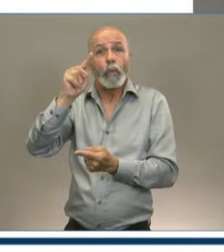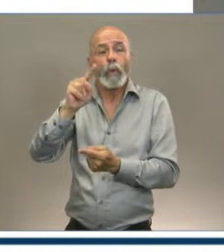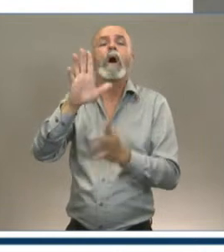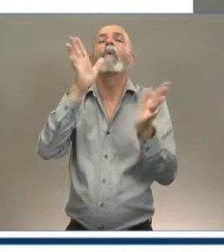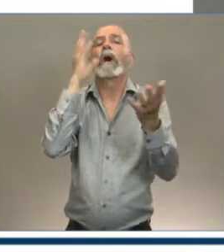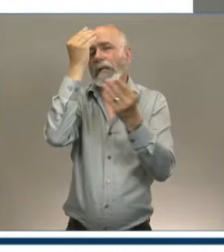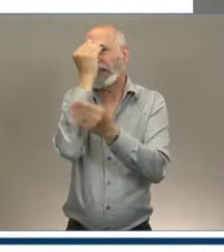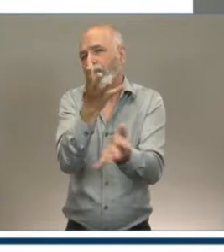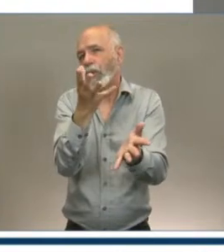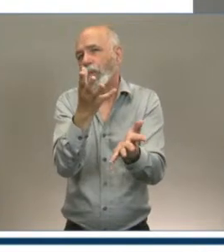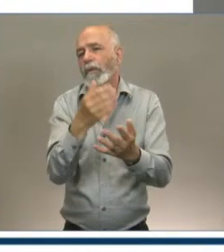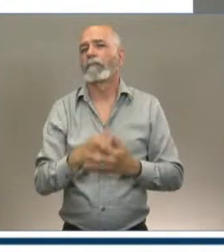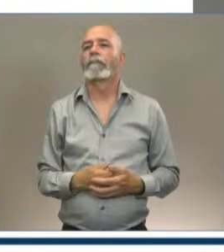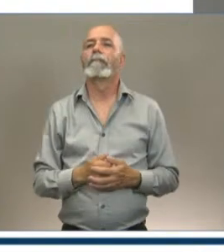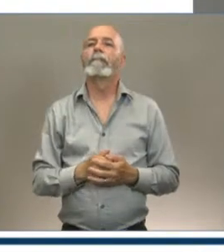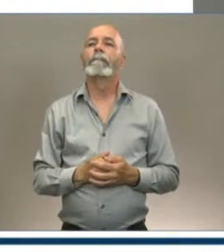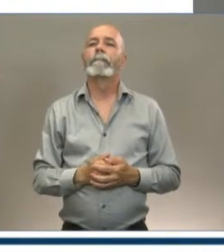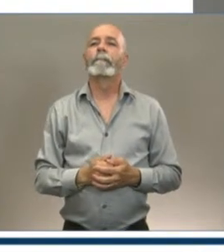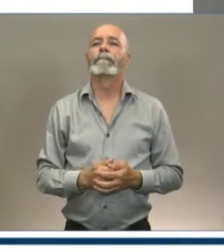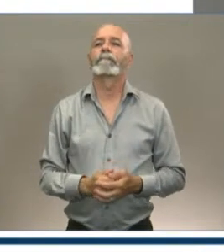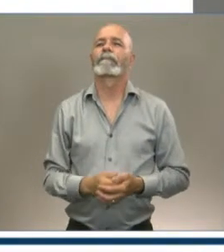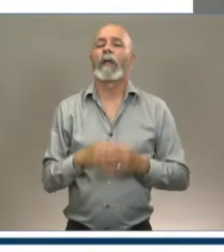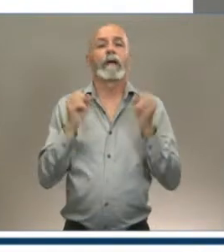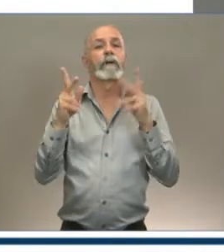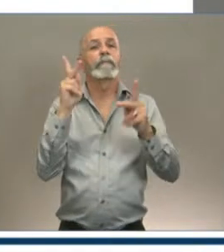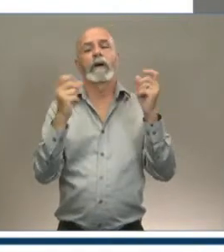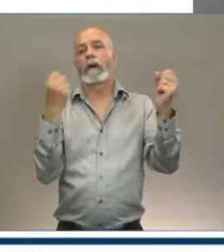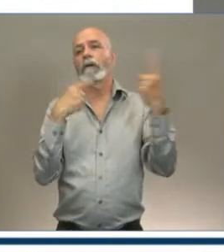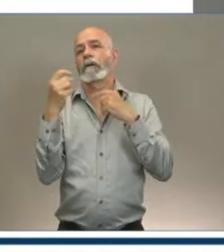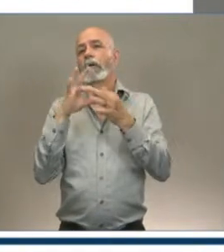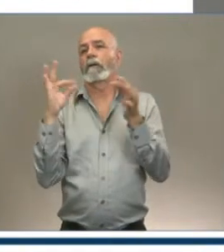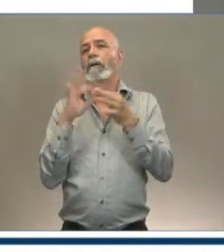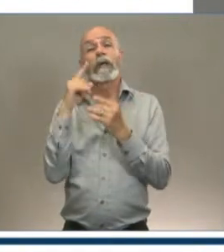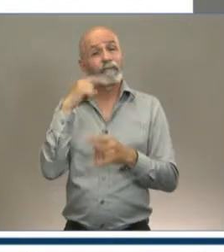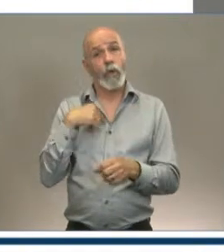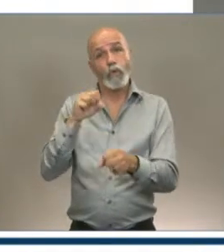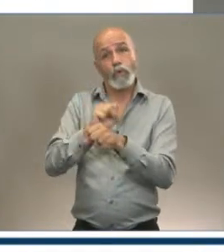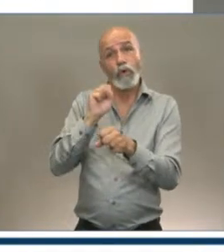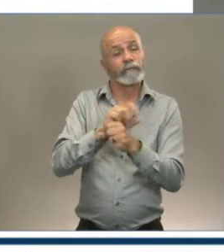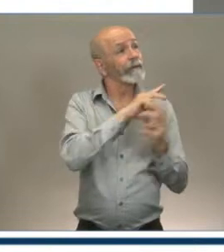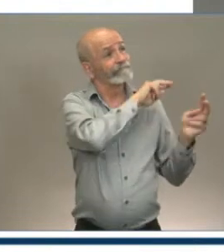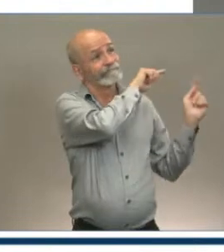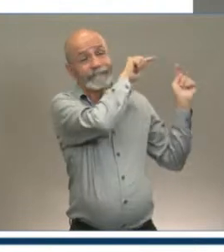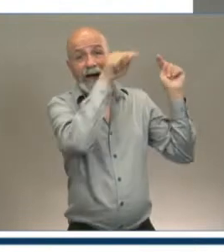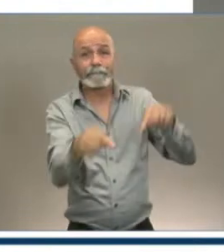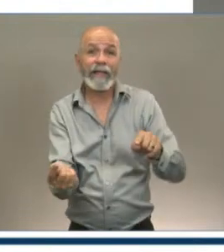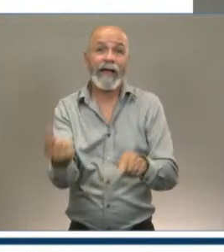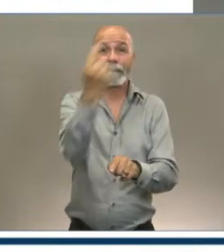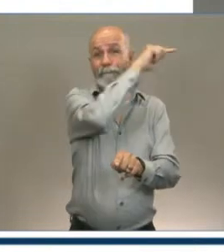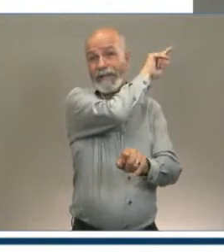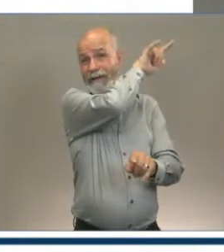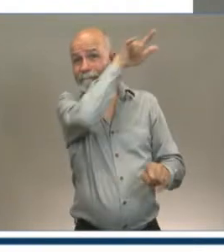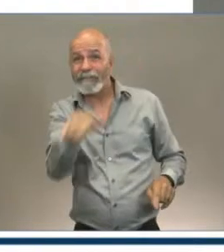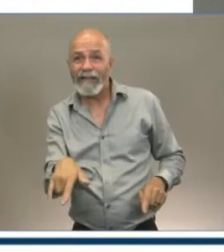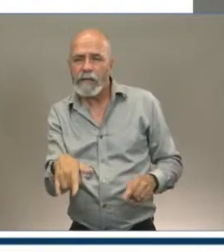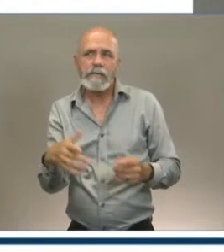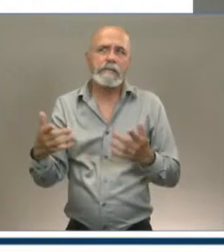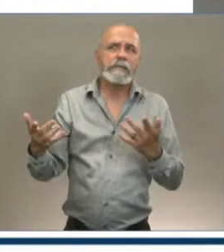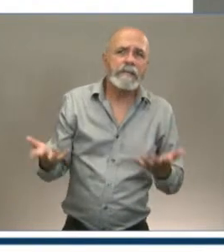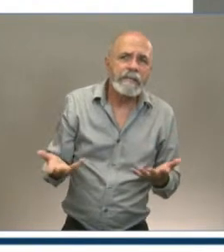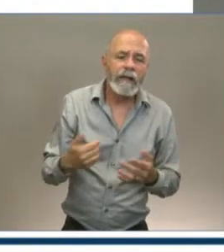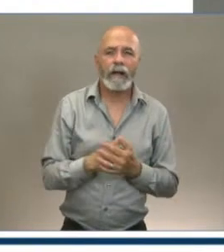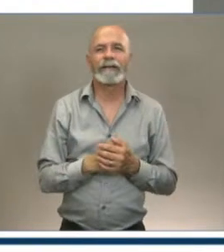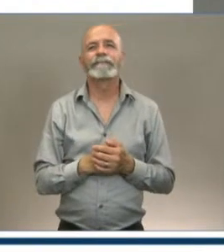We have received lots of questions and comments from rotational workers and permanent residents coming back to Nova Scotia. We want